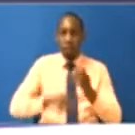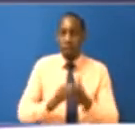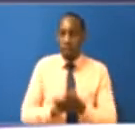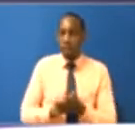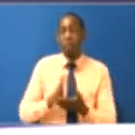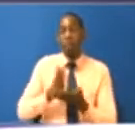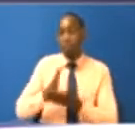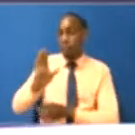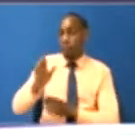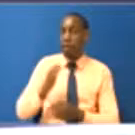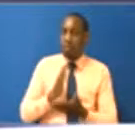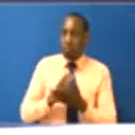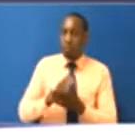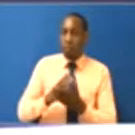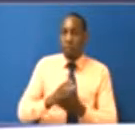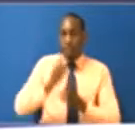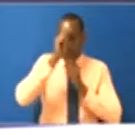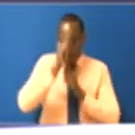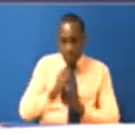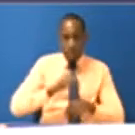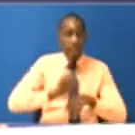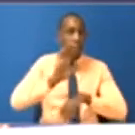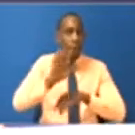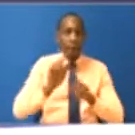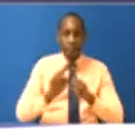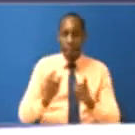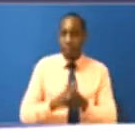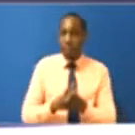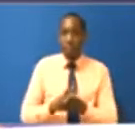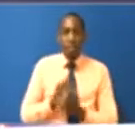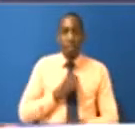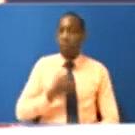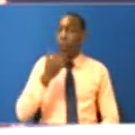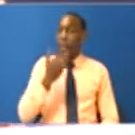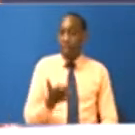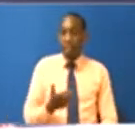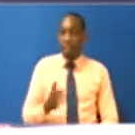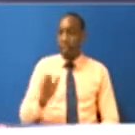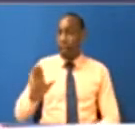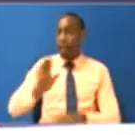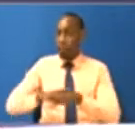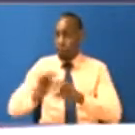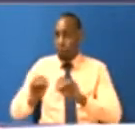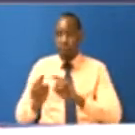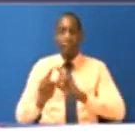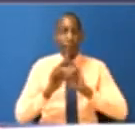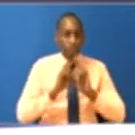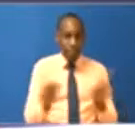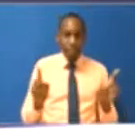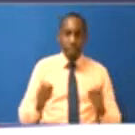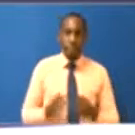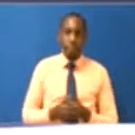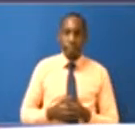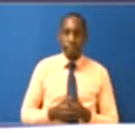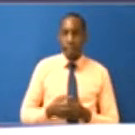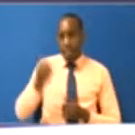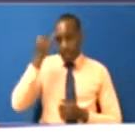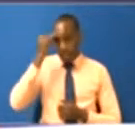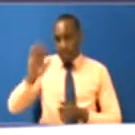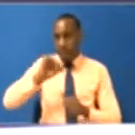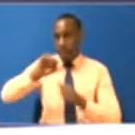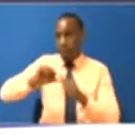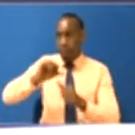what i i actually respect your time but that did not come out so that wasn't good however his idea